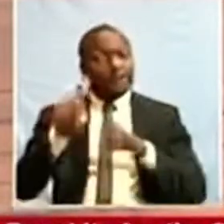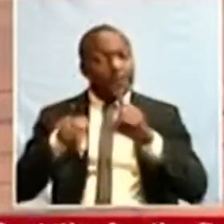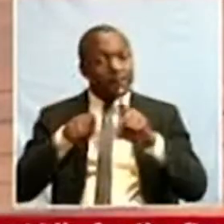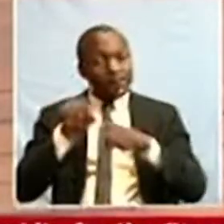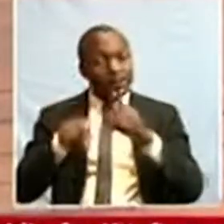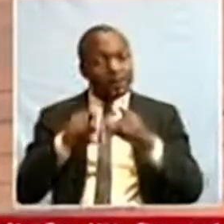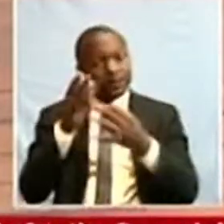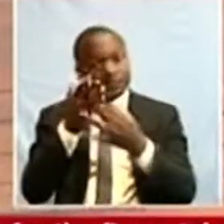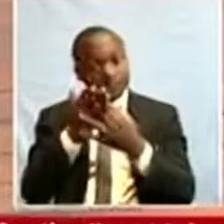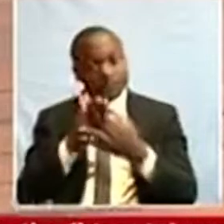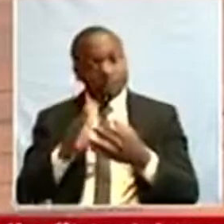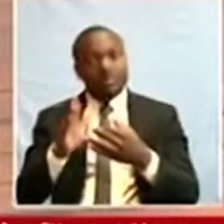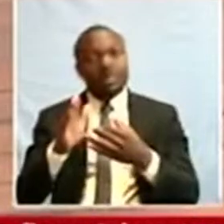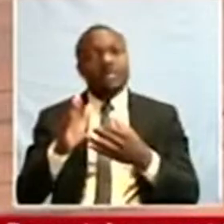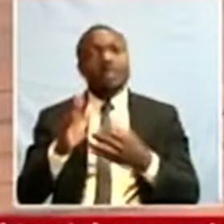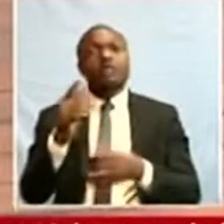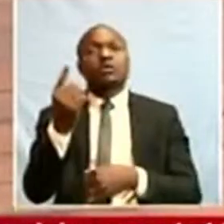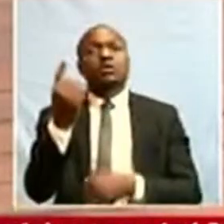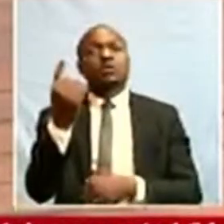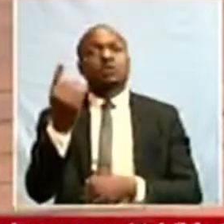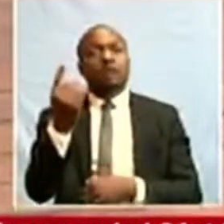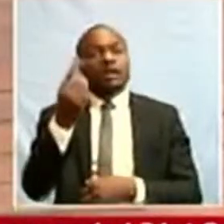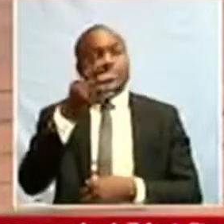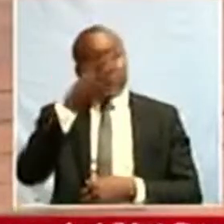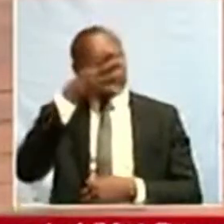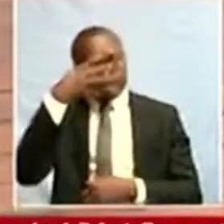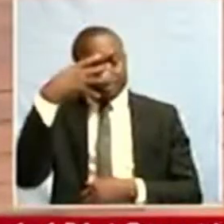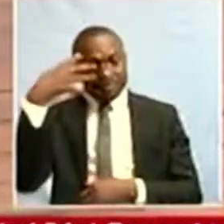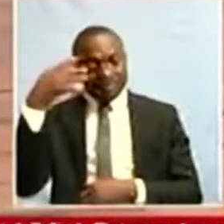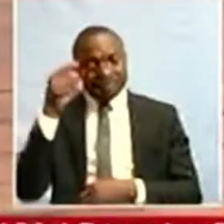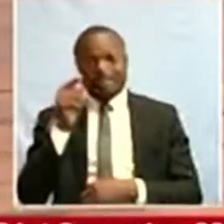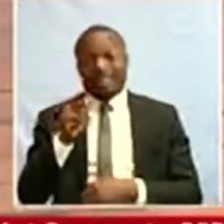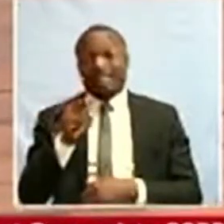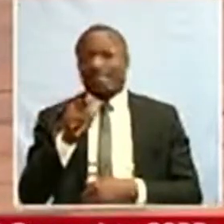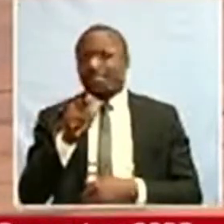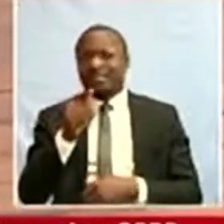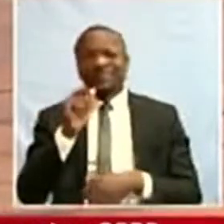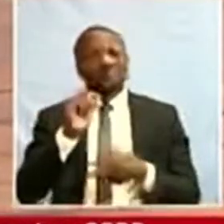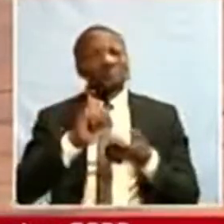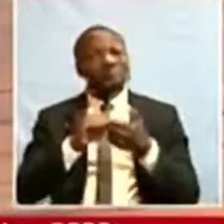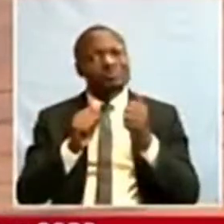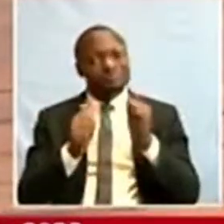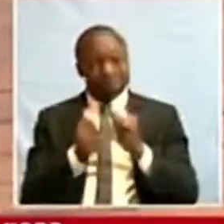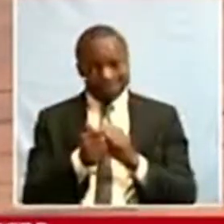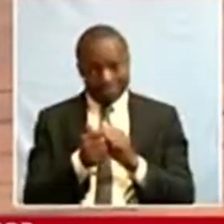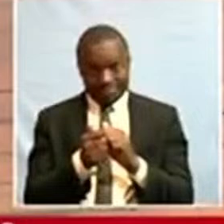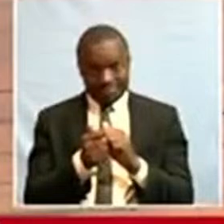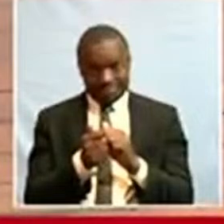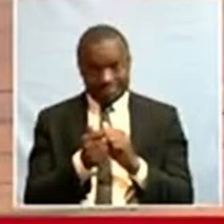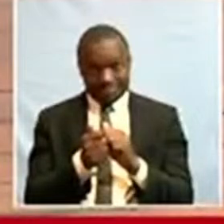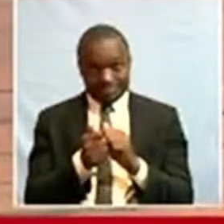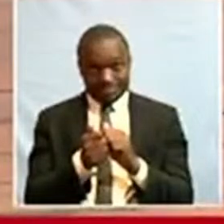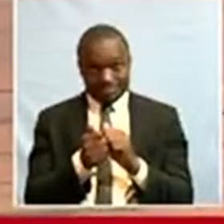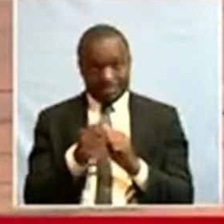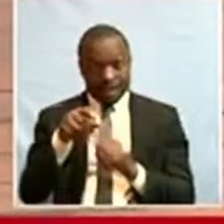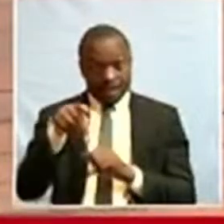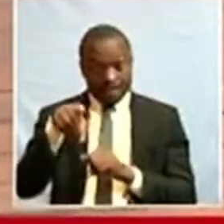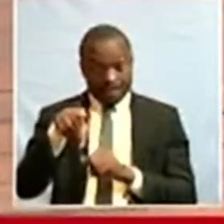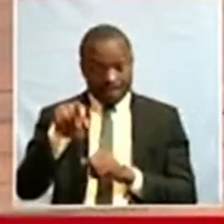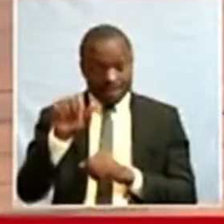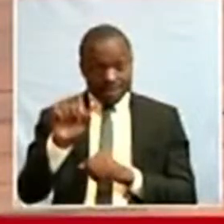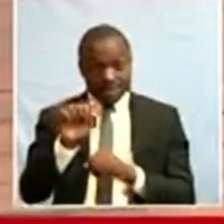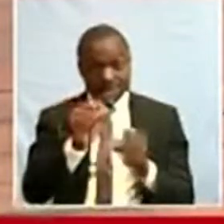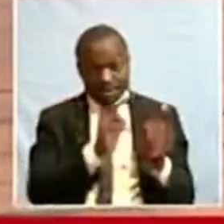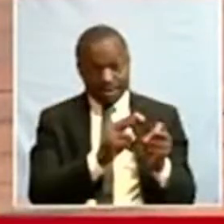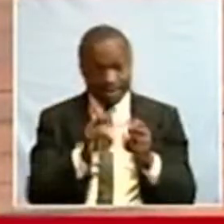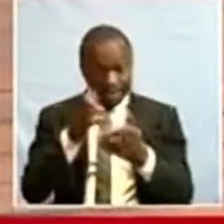one NRC, it is becoming a serious issue. And the PS, in responding to